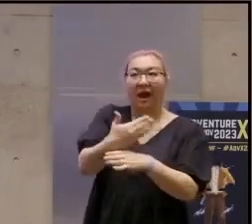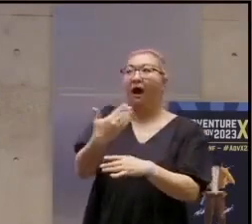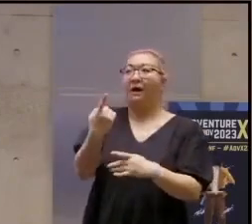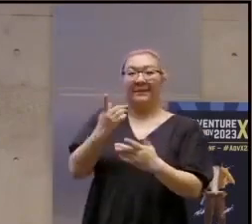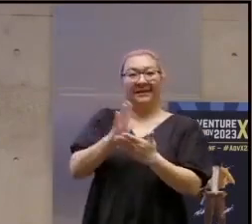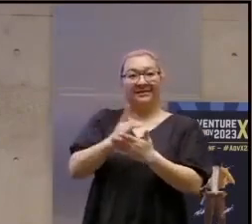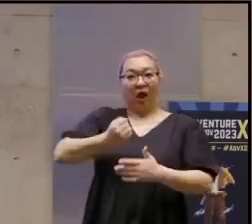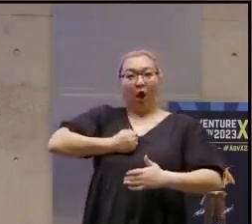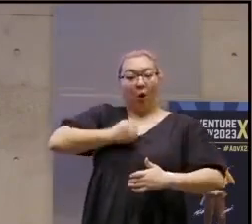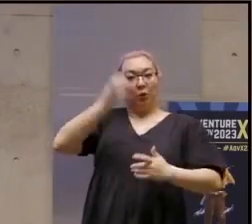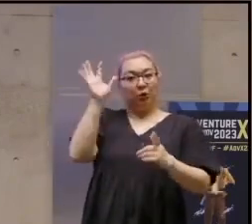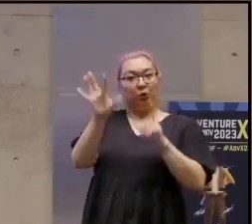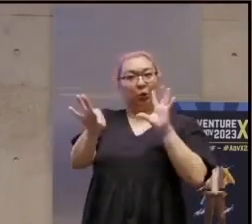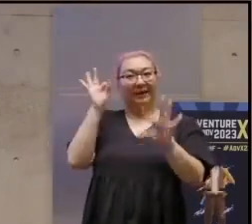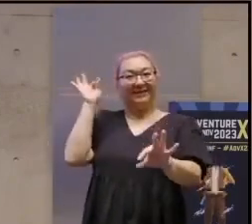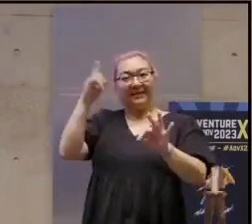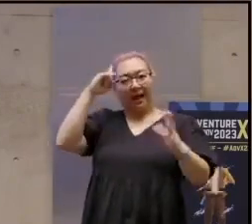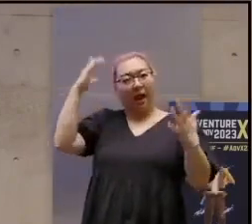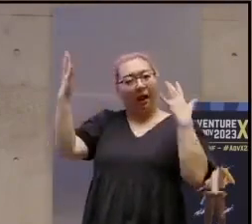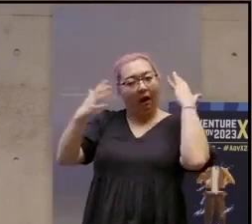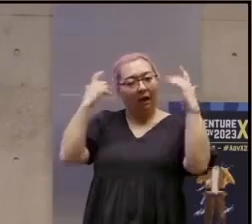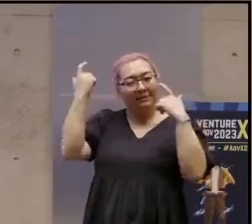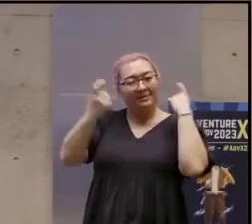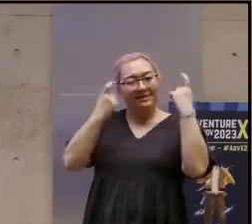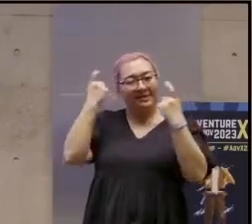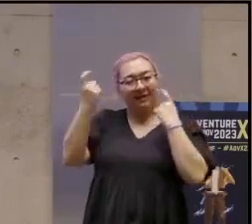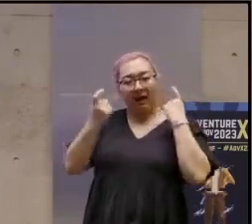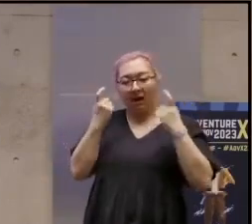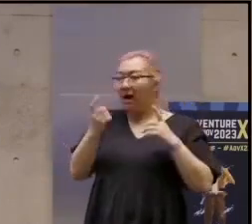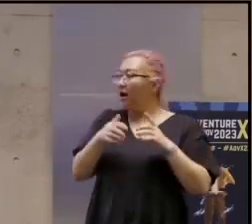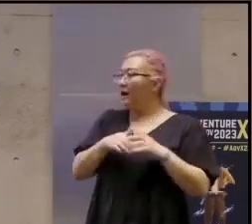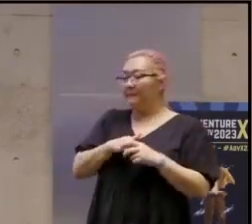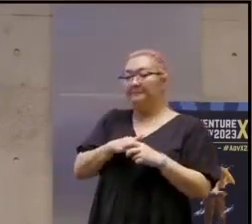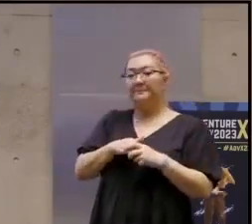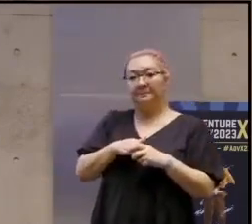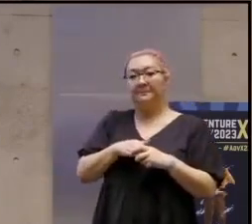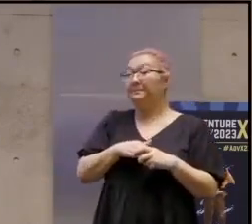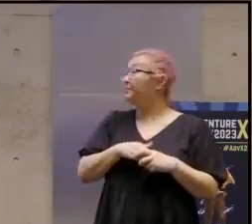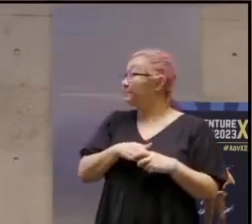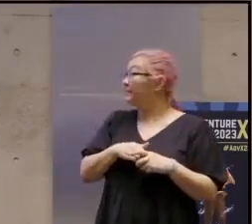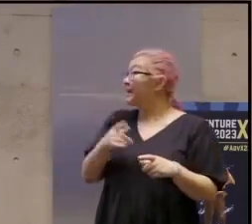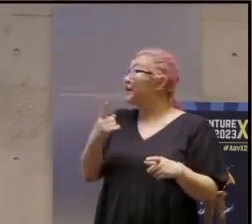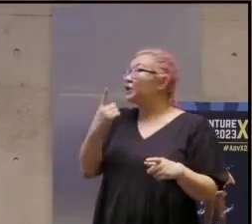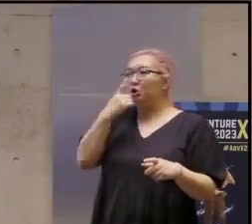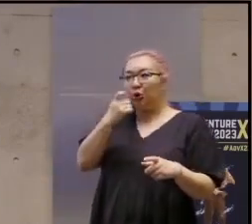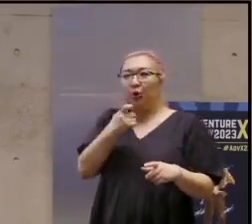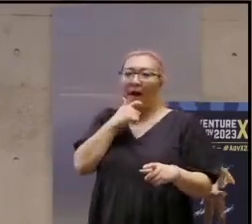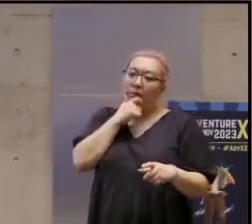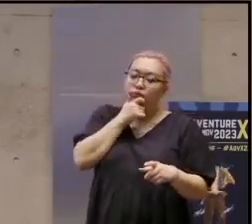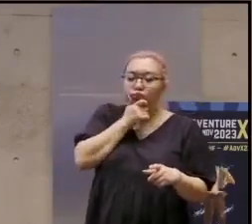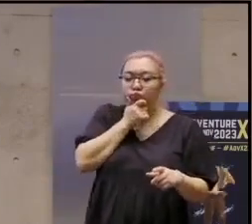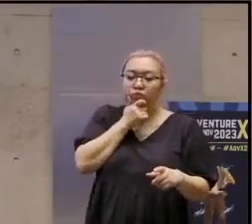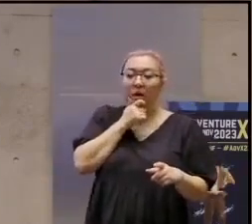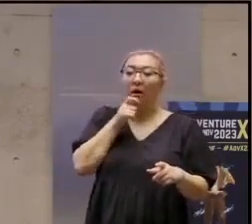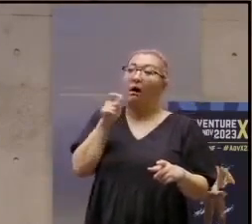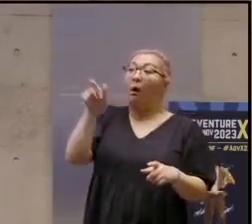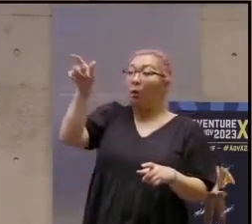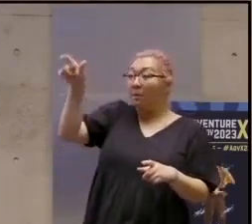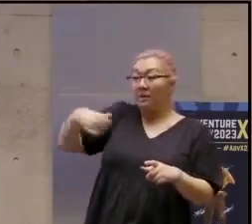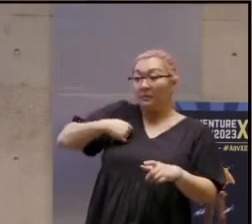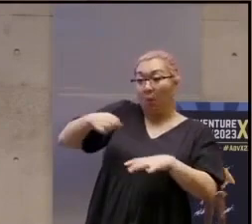visceral consequences. It's a way to walk a mile in the shoes of someone with a disease or with someone who loves someone with a